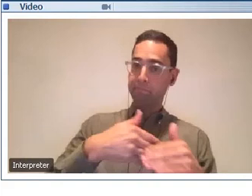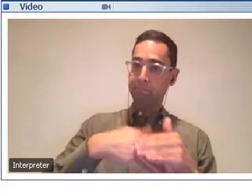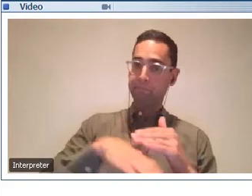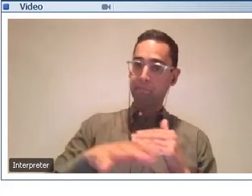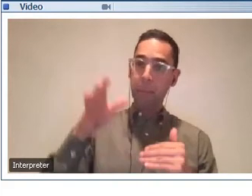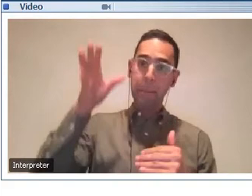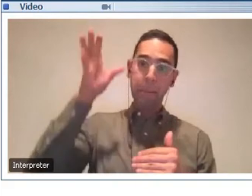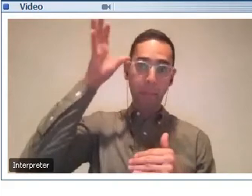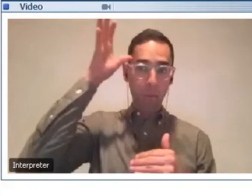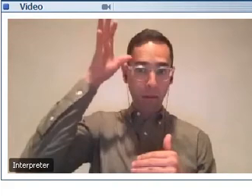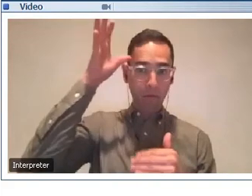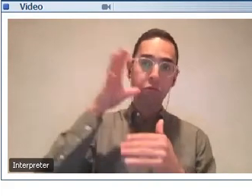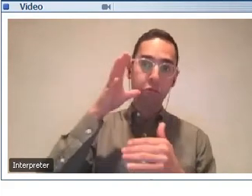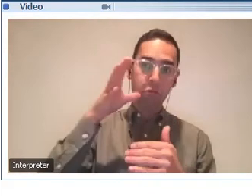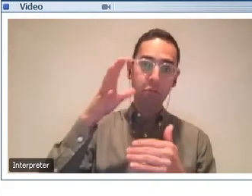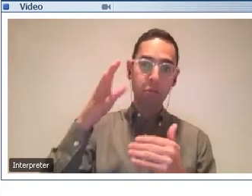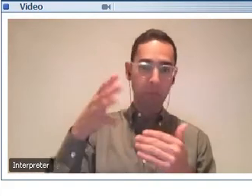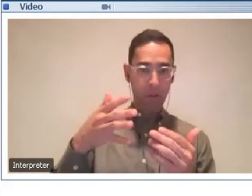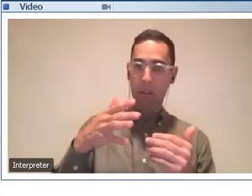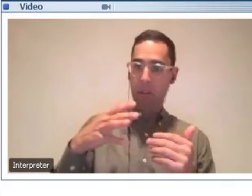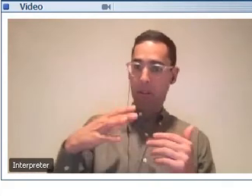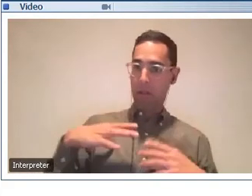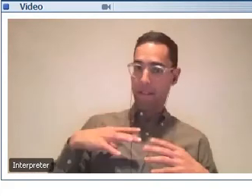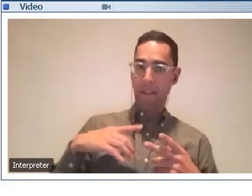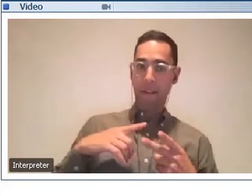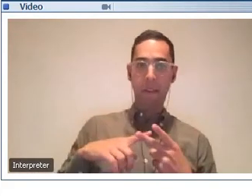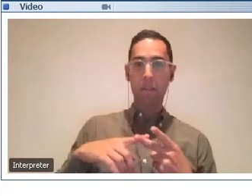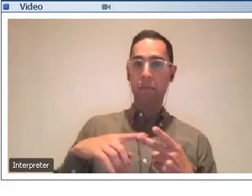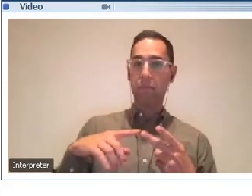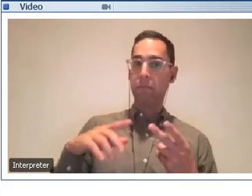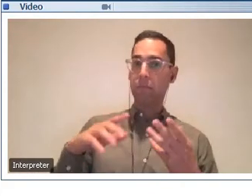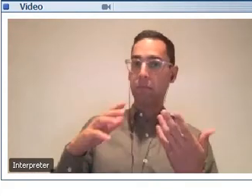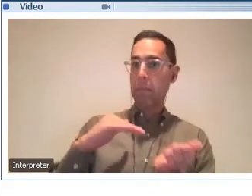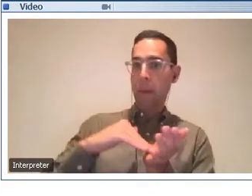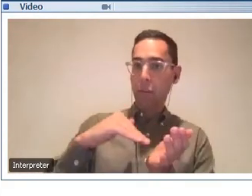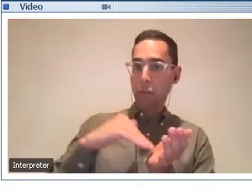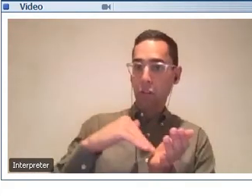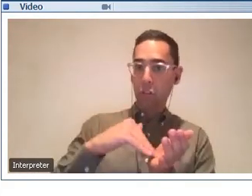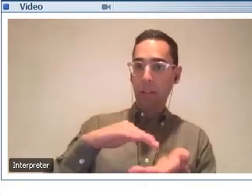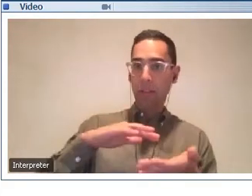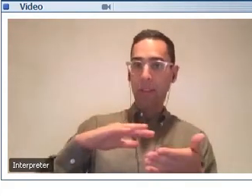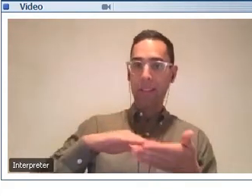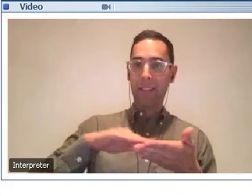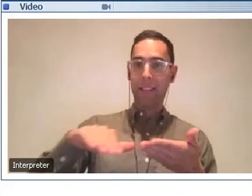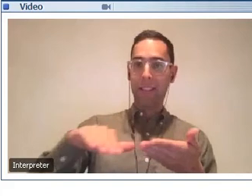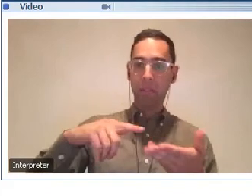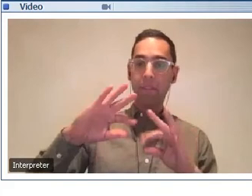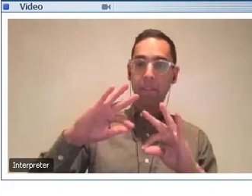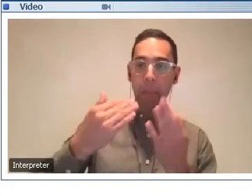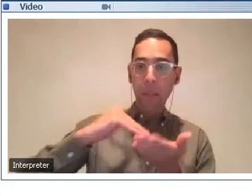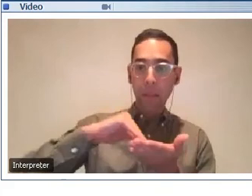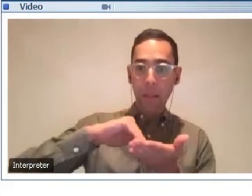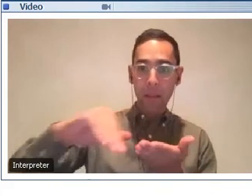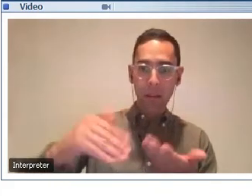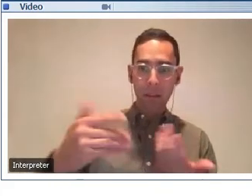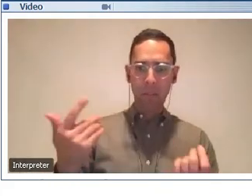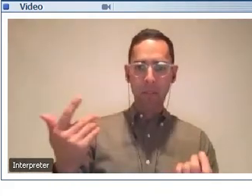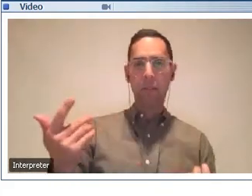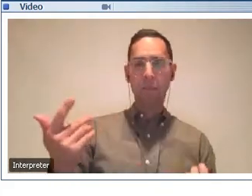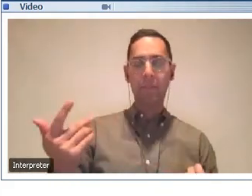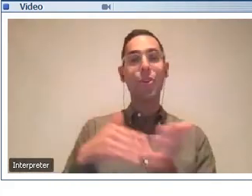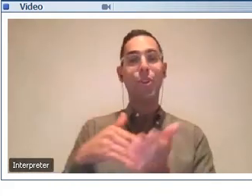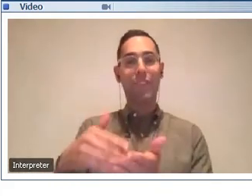that reasons for taking leave should be defined inclusively. Another example that we often hear at the ARC is from parents who are